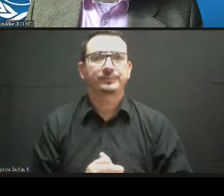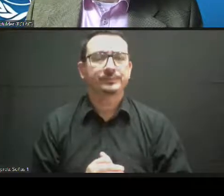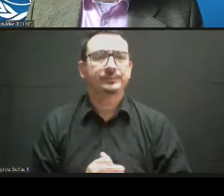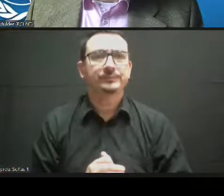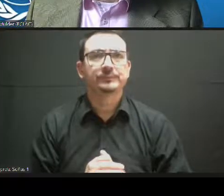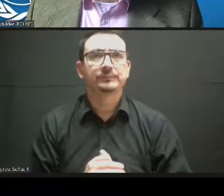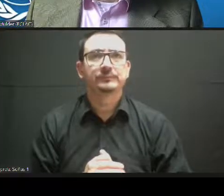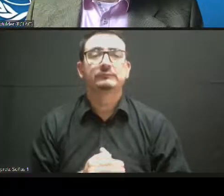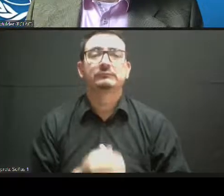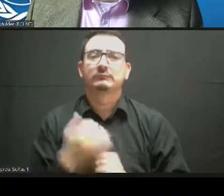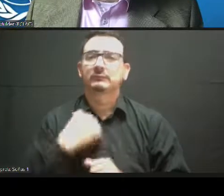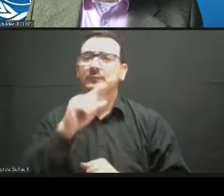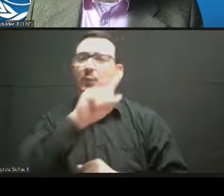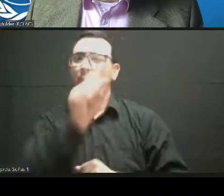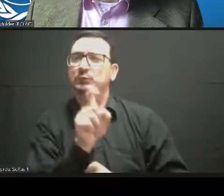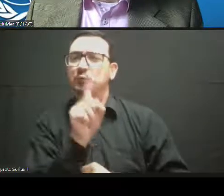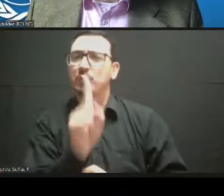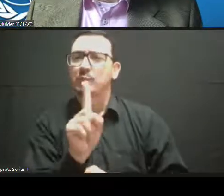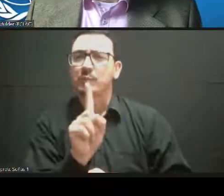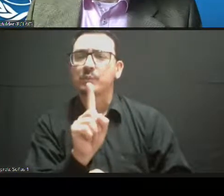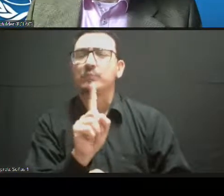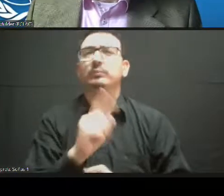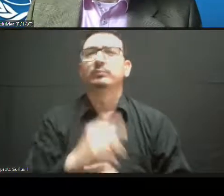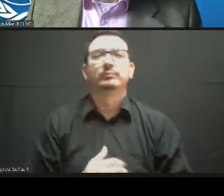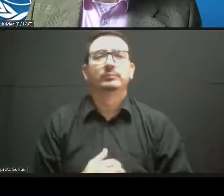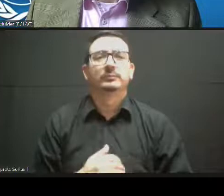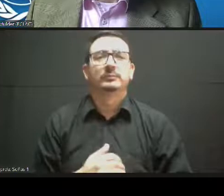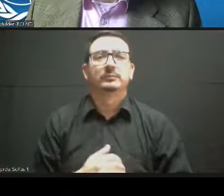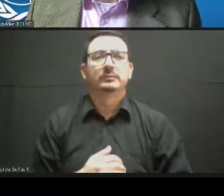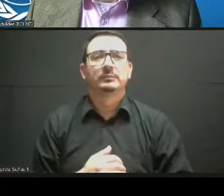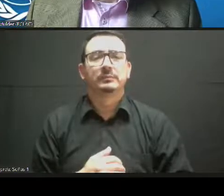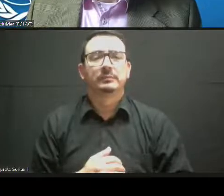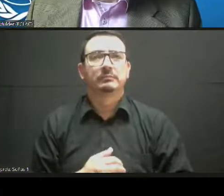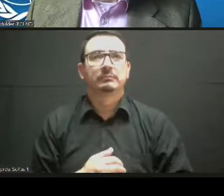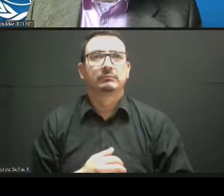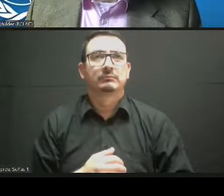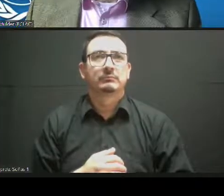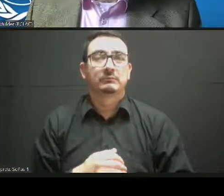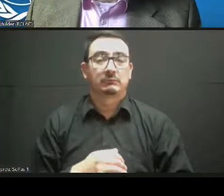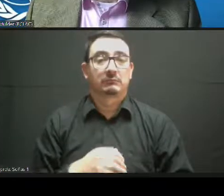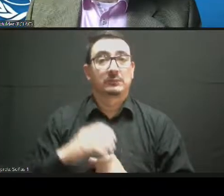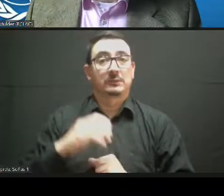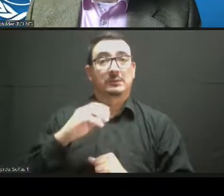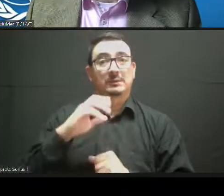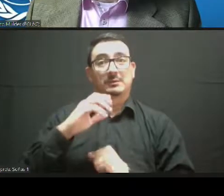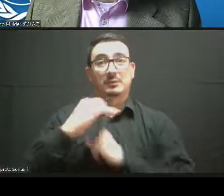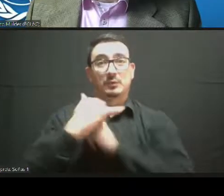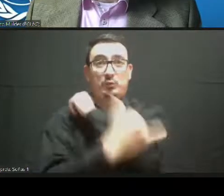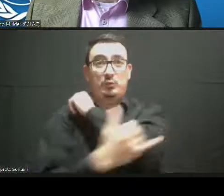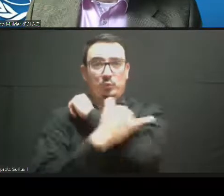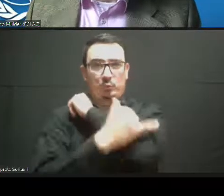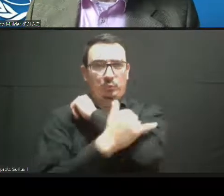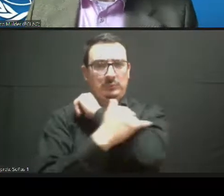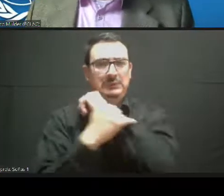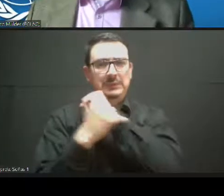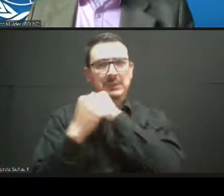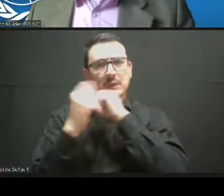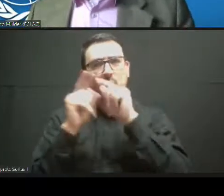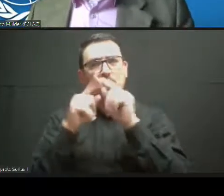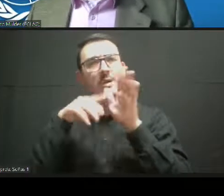says, developing countries and least developed countries can export workers via Mode 4 in services